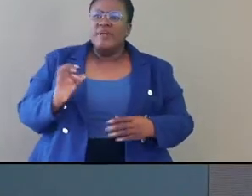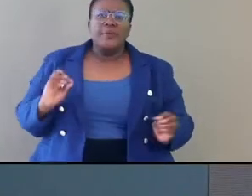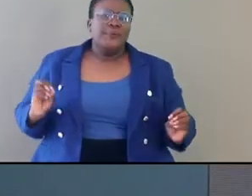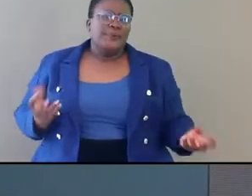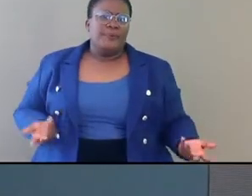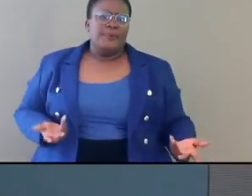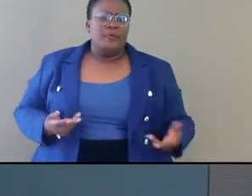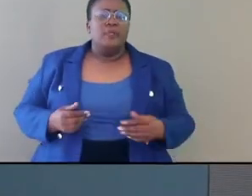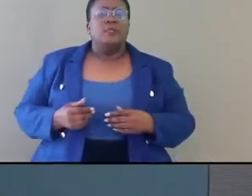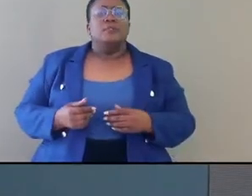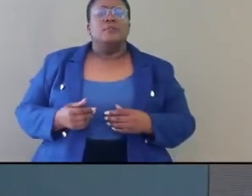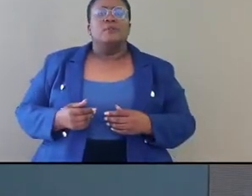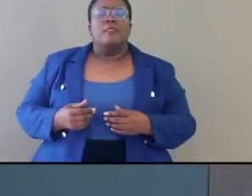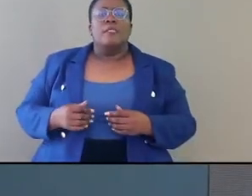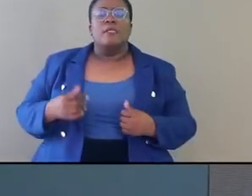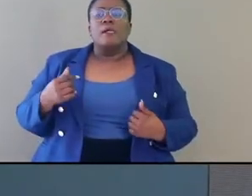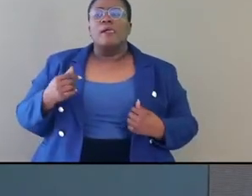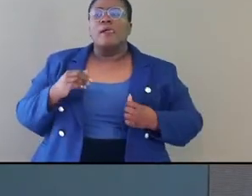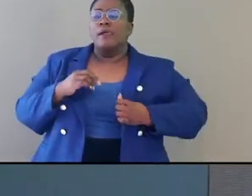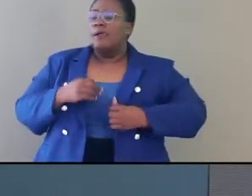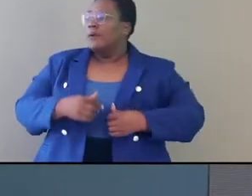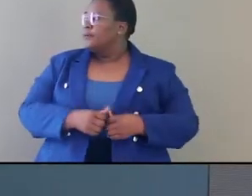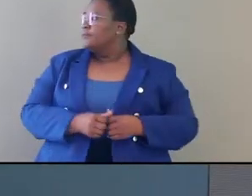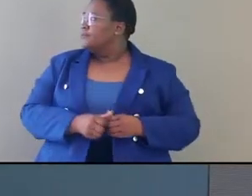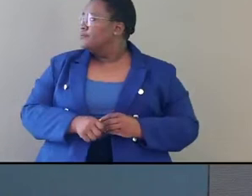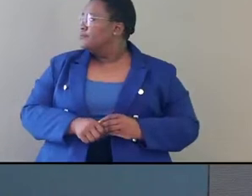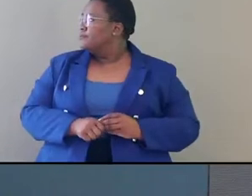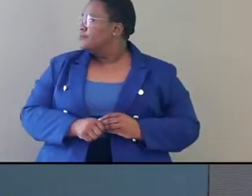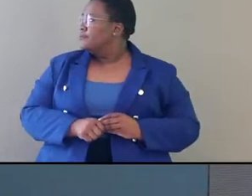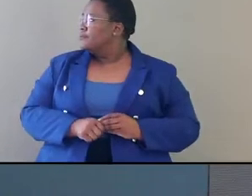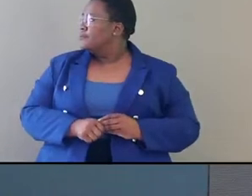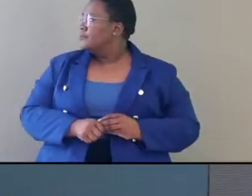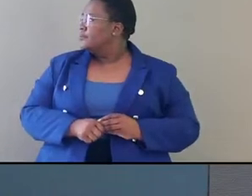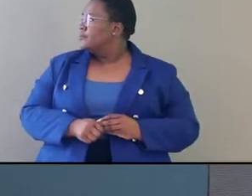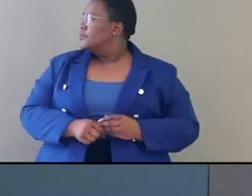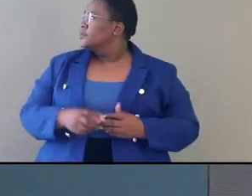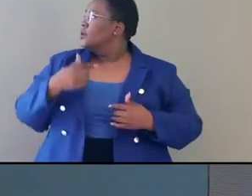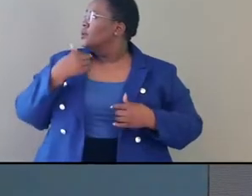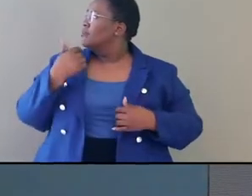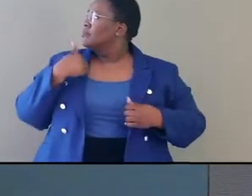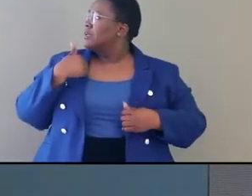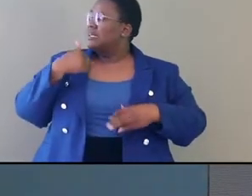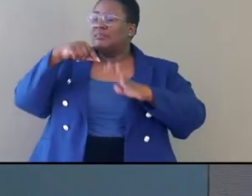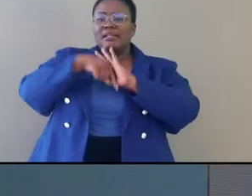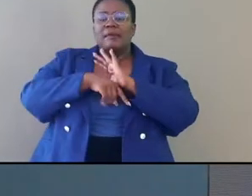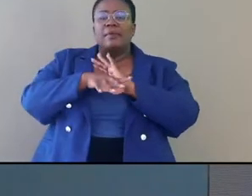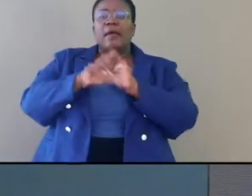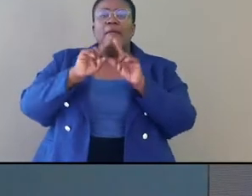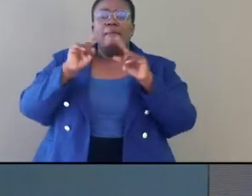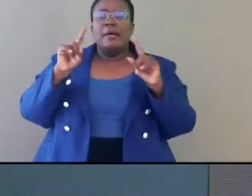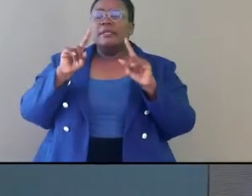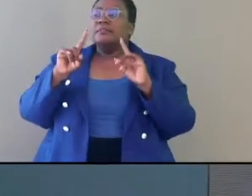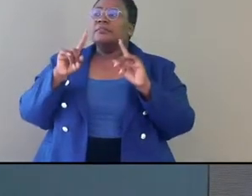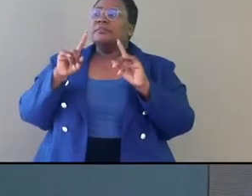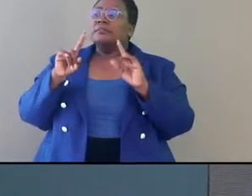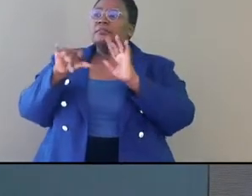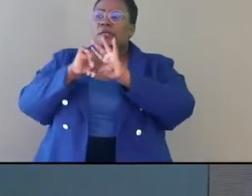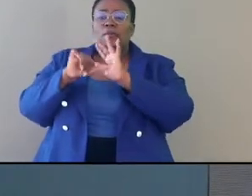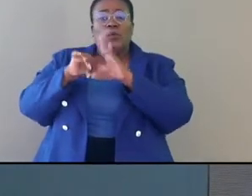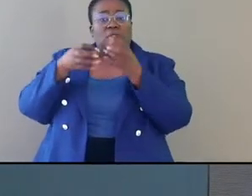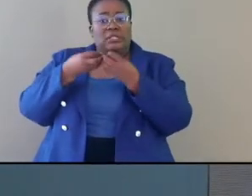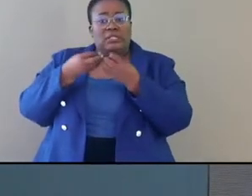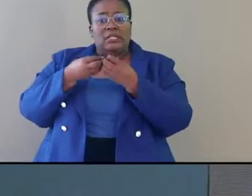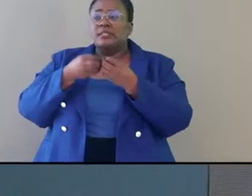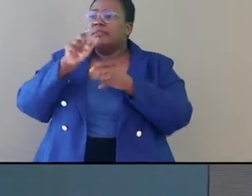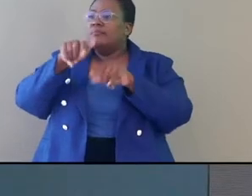and I'm sure the later presentation will talk about it so I won't go too much into this but to say one of the critical things that